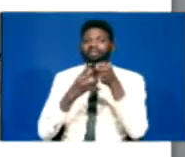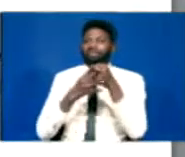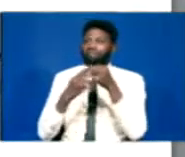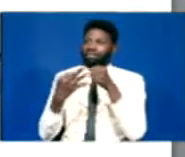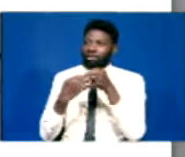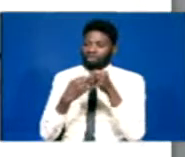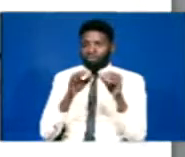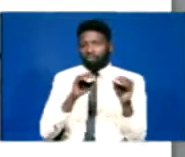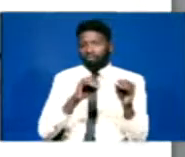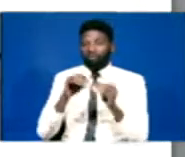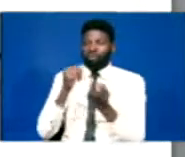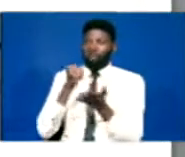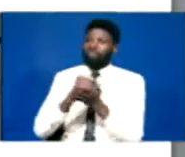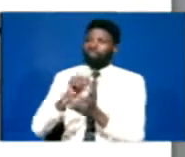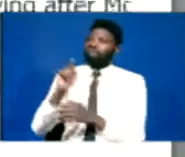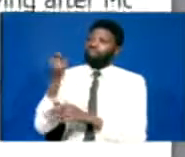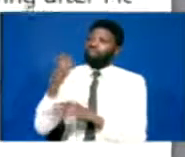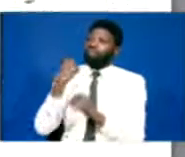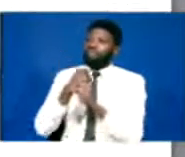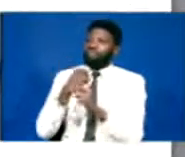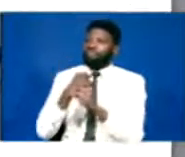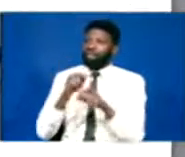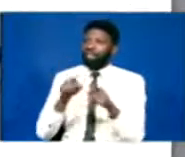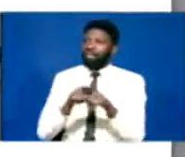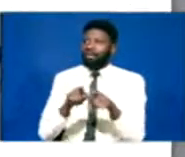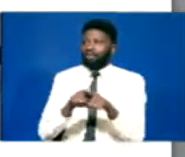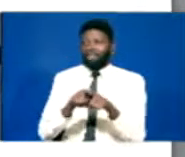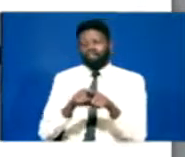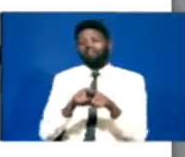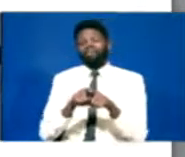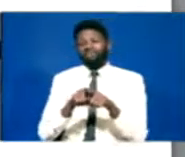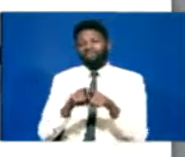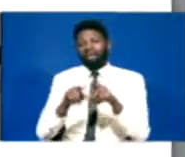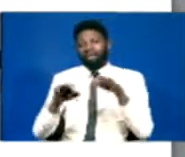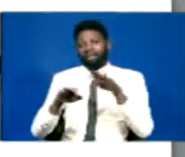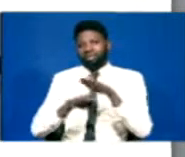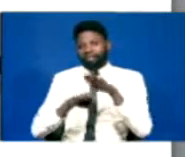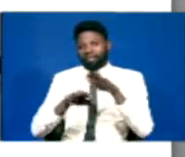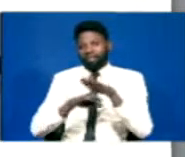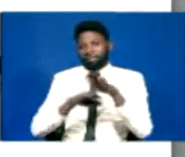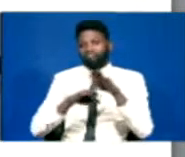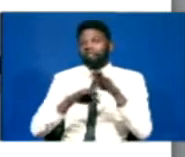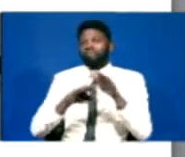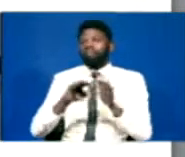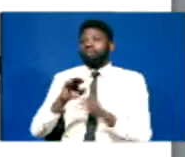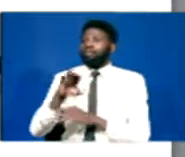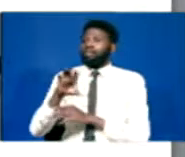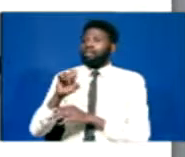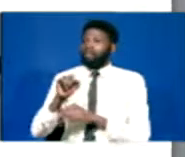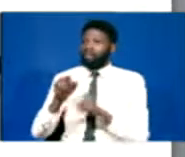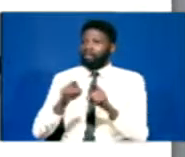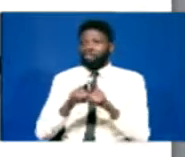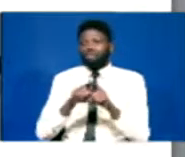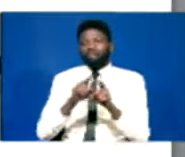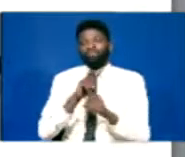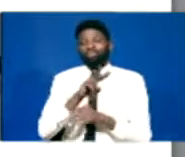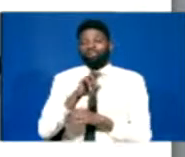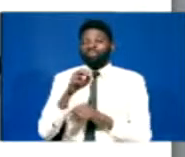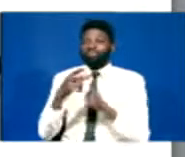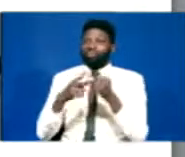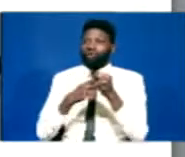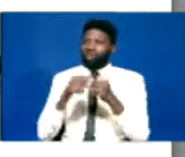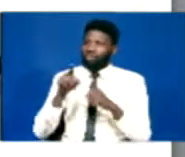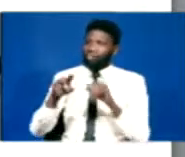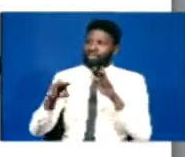president and served as an assistant minister. In 2002, he was assistant minister moving forward up until